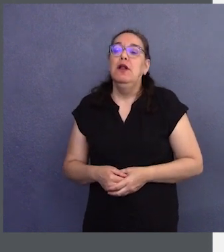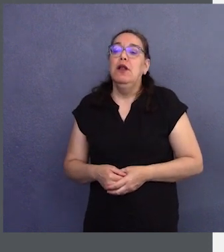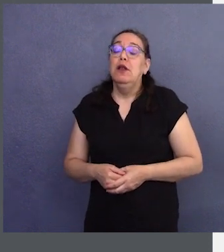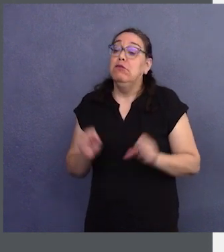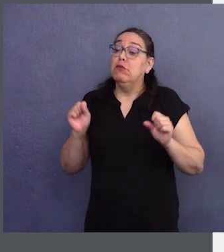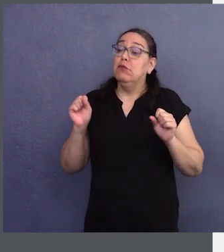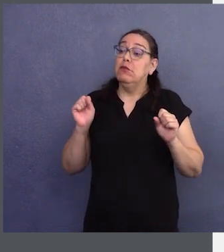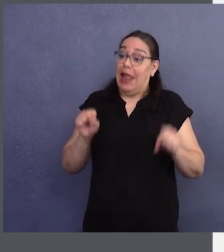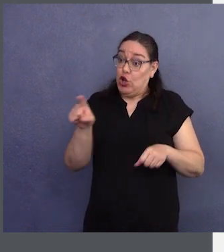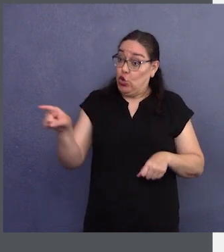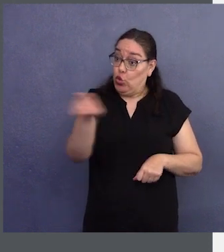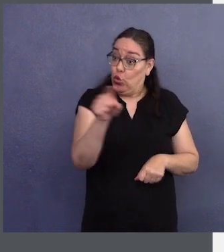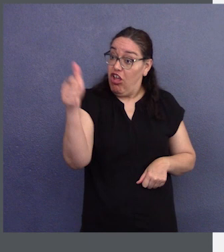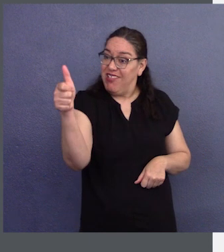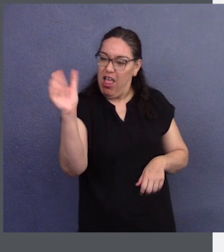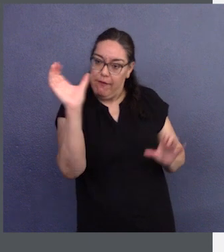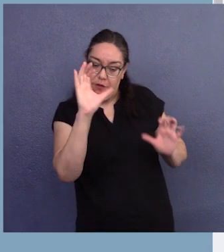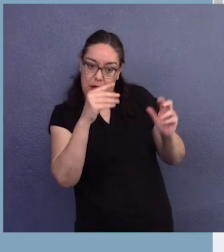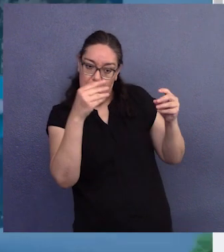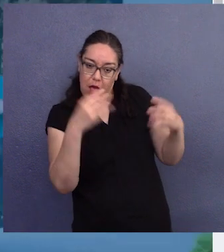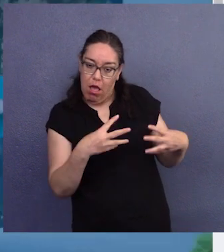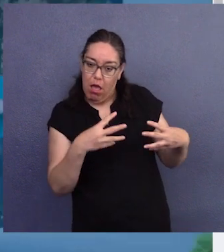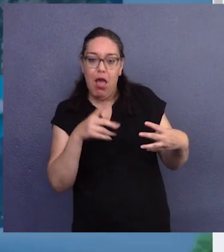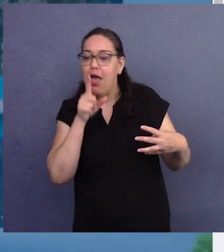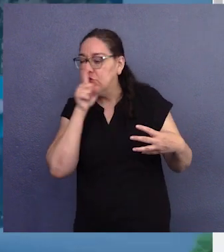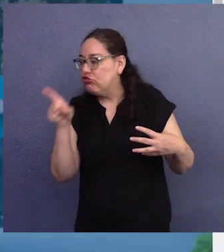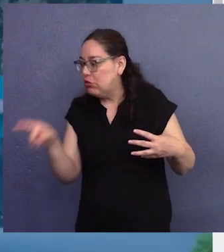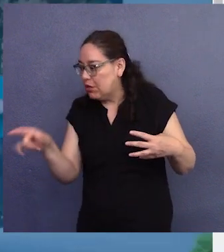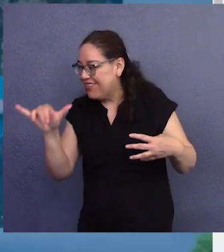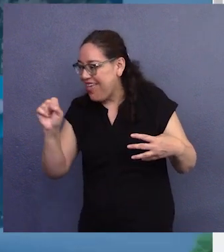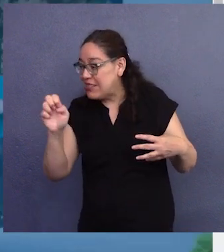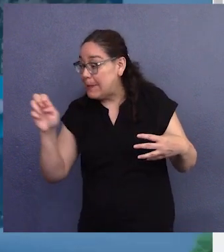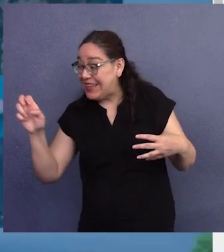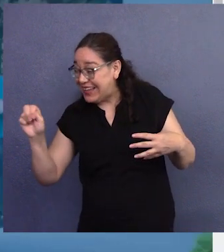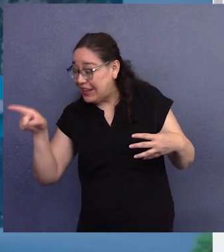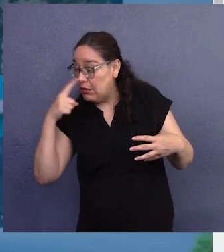Can you pull that up, Yasmin, so I can kind of show it to the group?